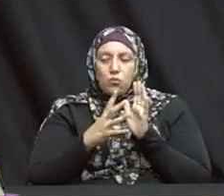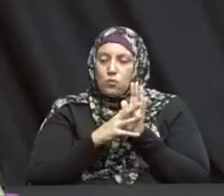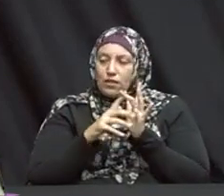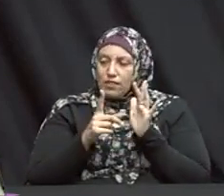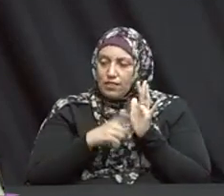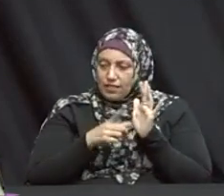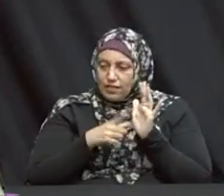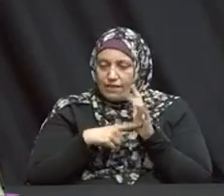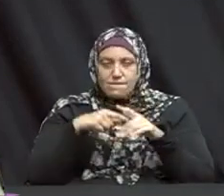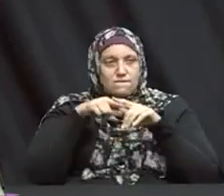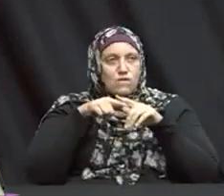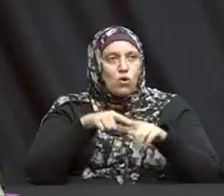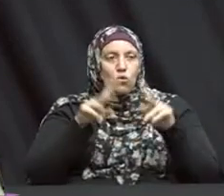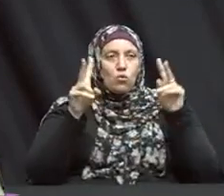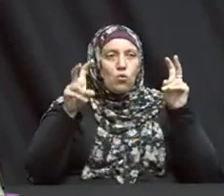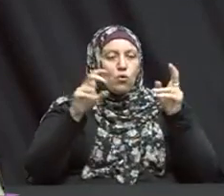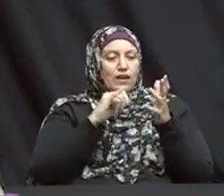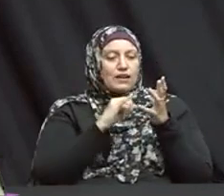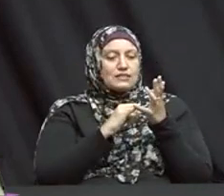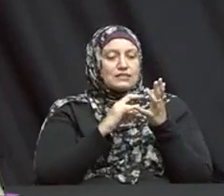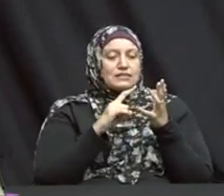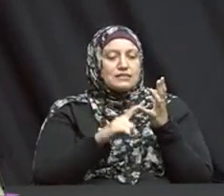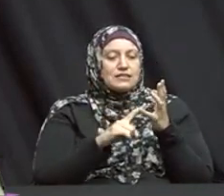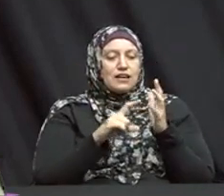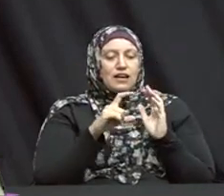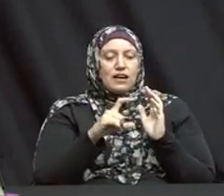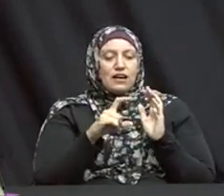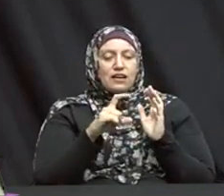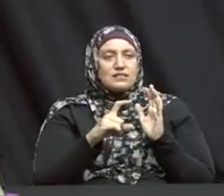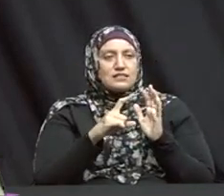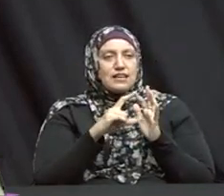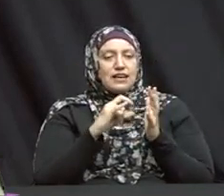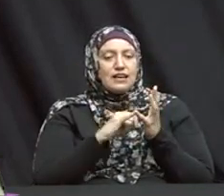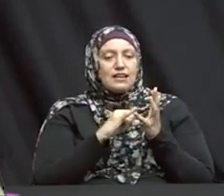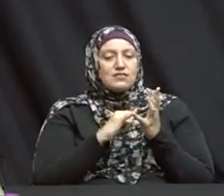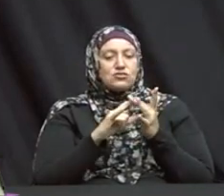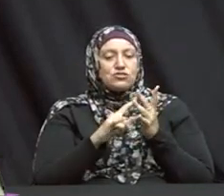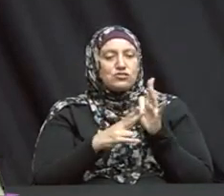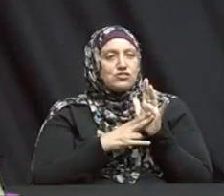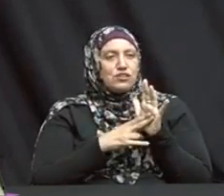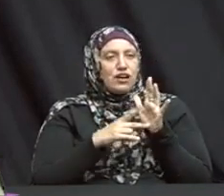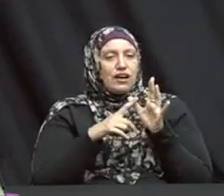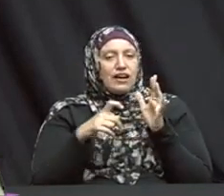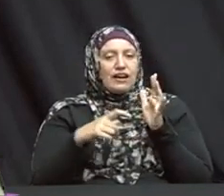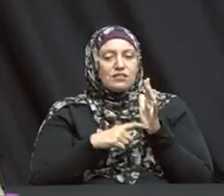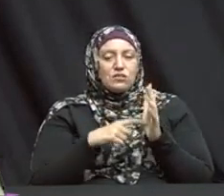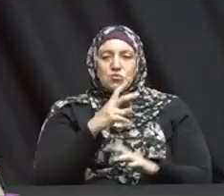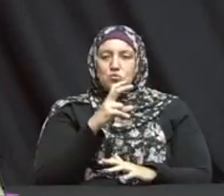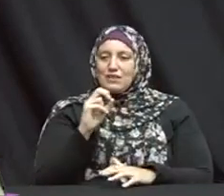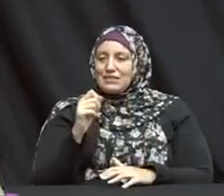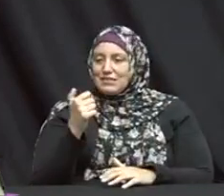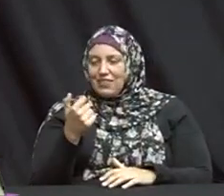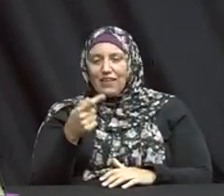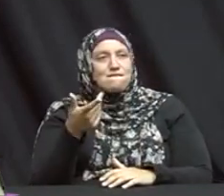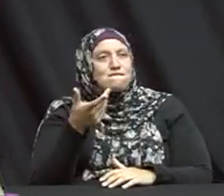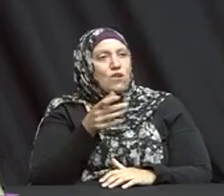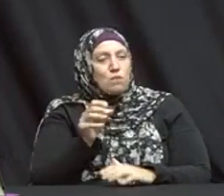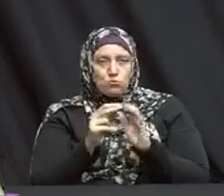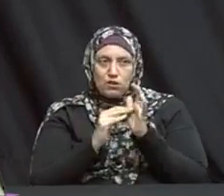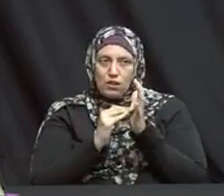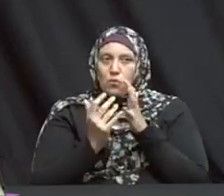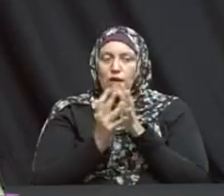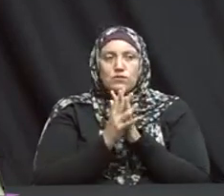Act 2006. That's a New South Wales statute and is accessible on